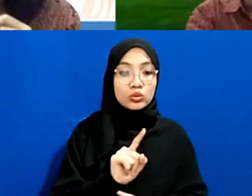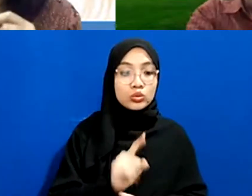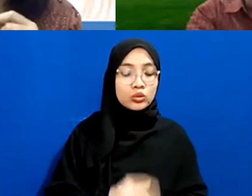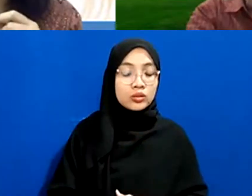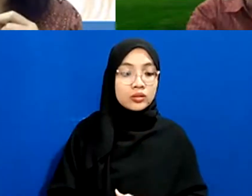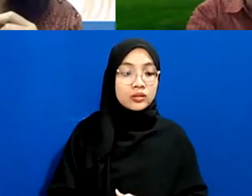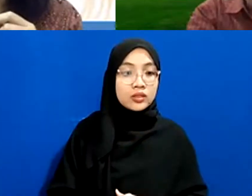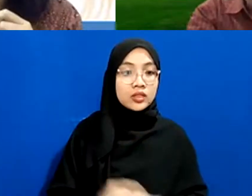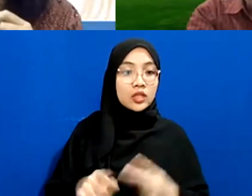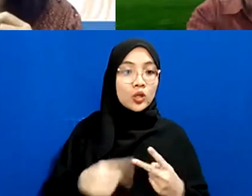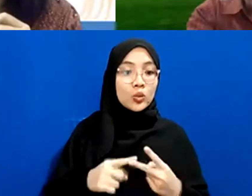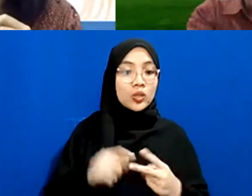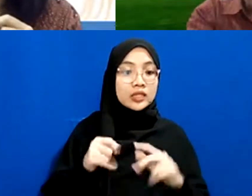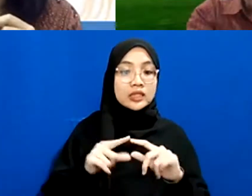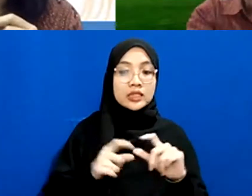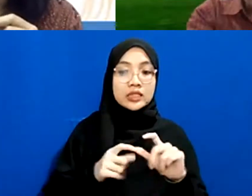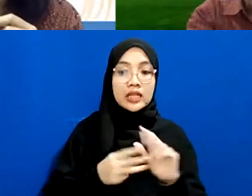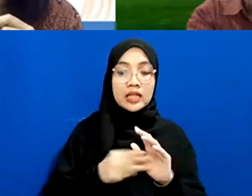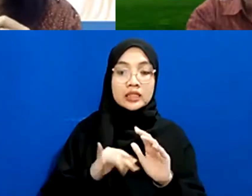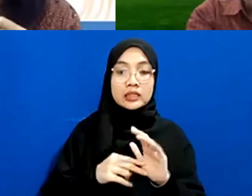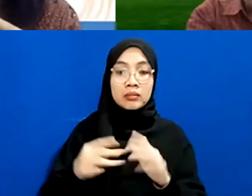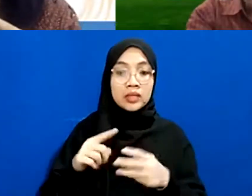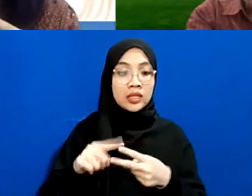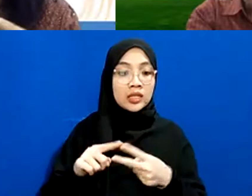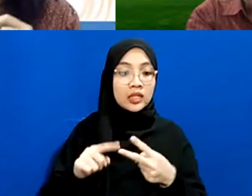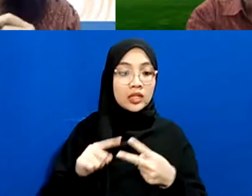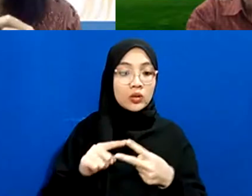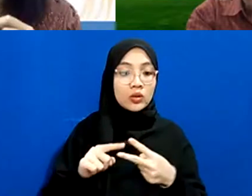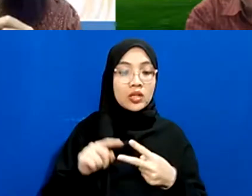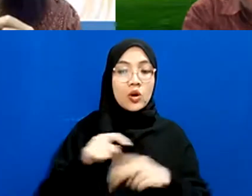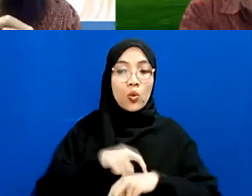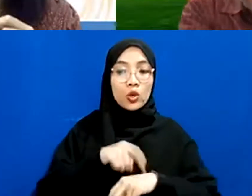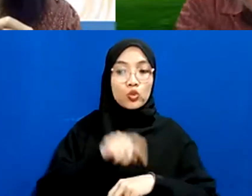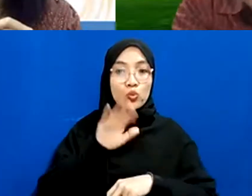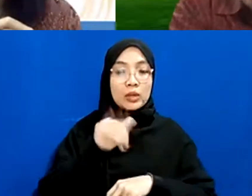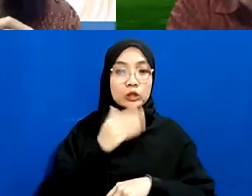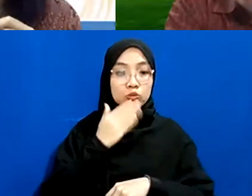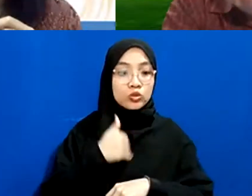if we still have time. Sorry if not all of you can